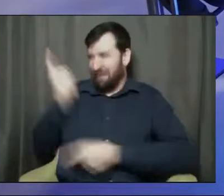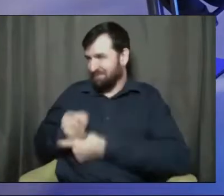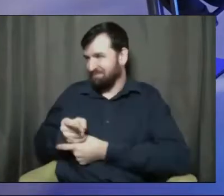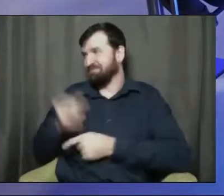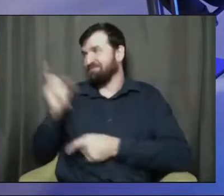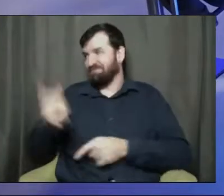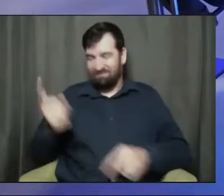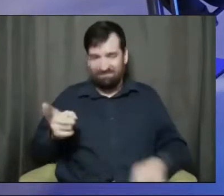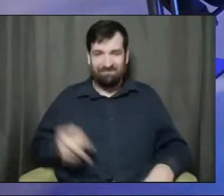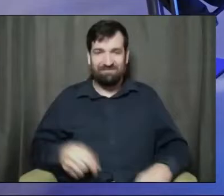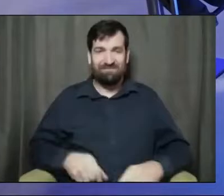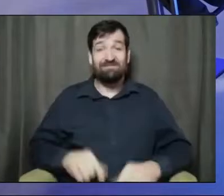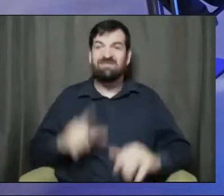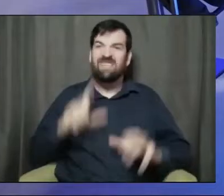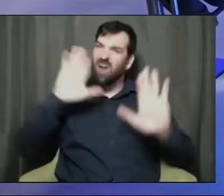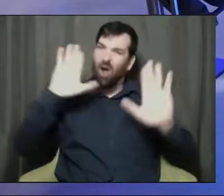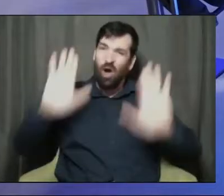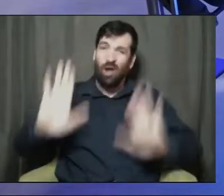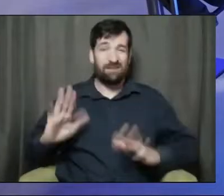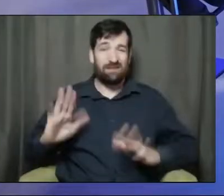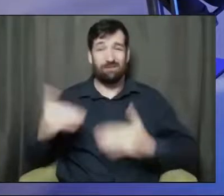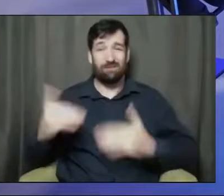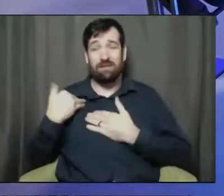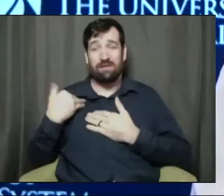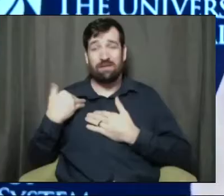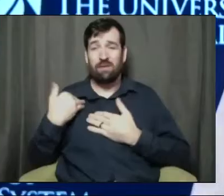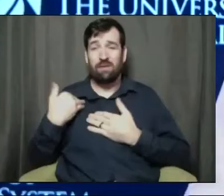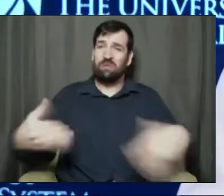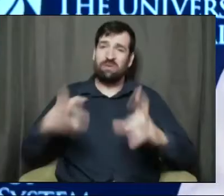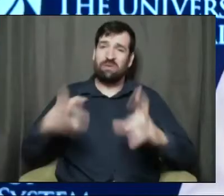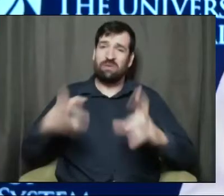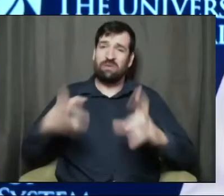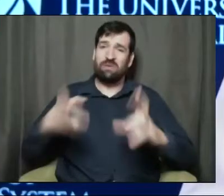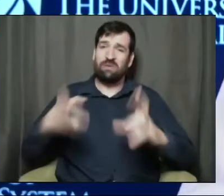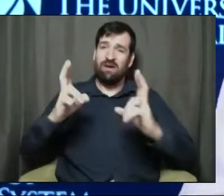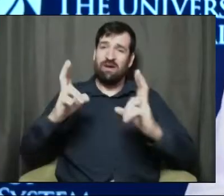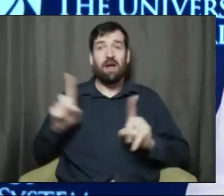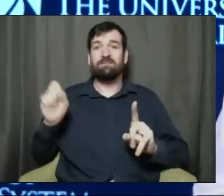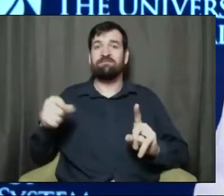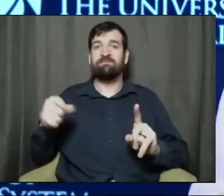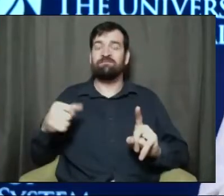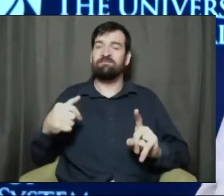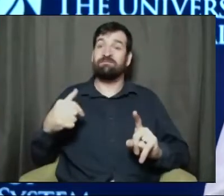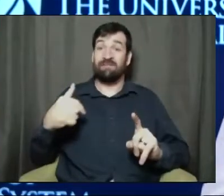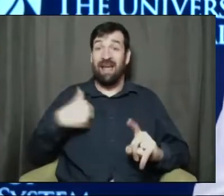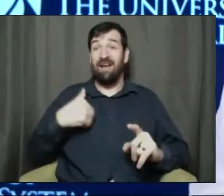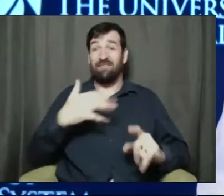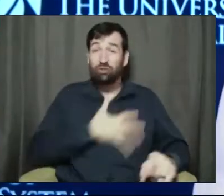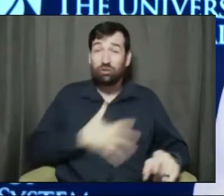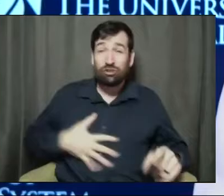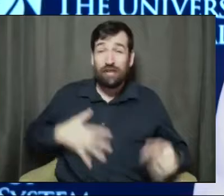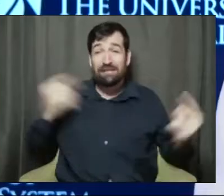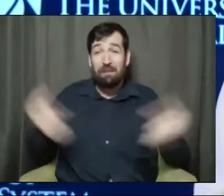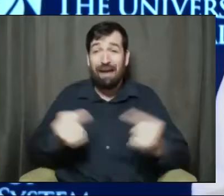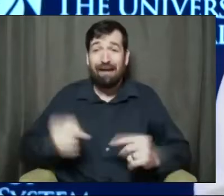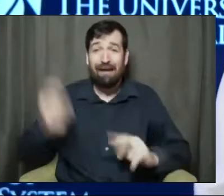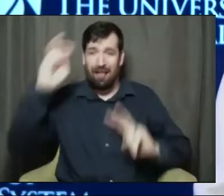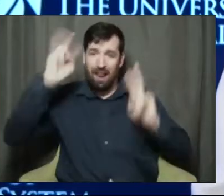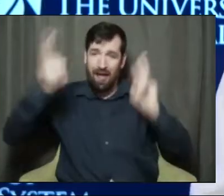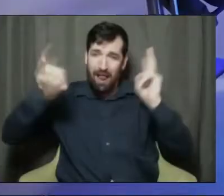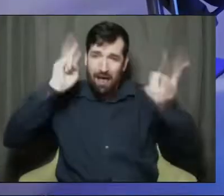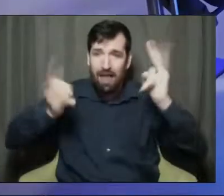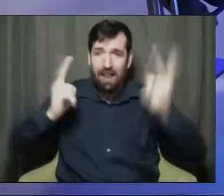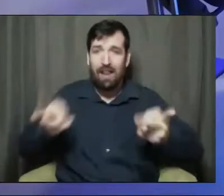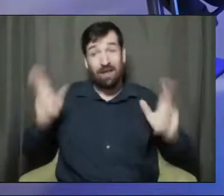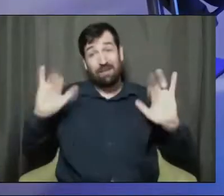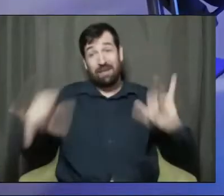it's an awesome responsibility and a great honor. But I get the chest pain and I lose the hair, and that's okay. So it all comes